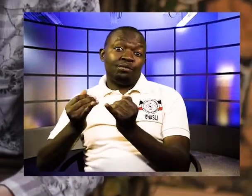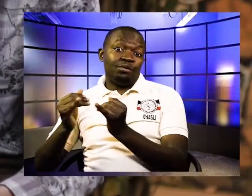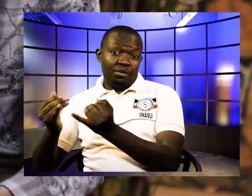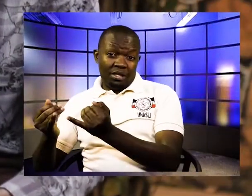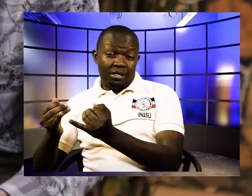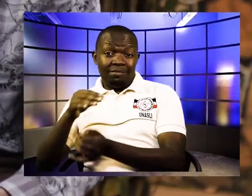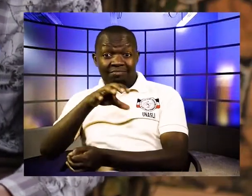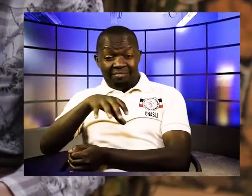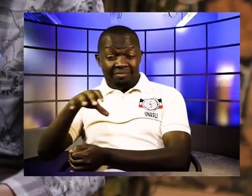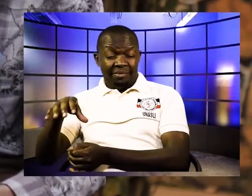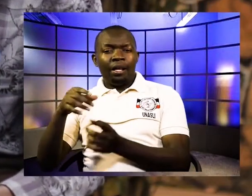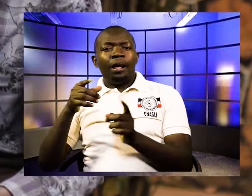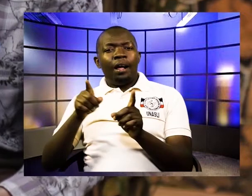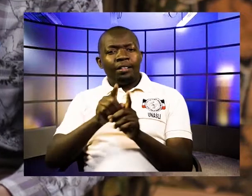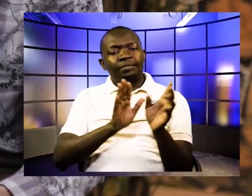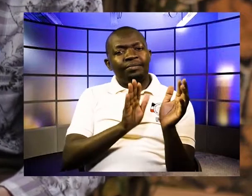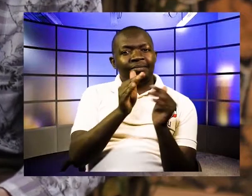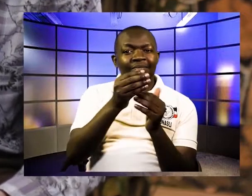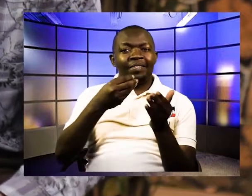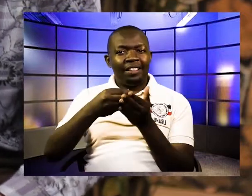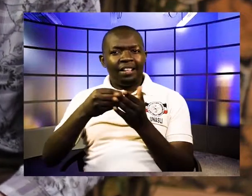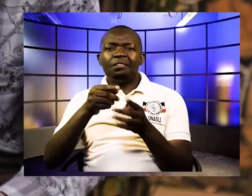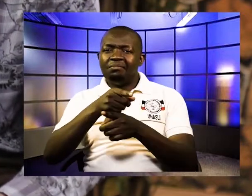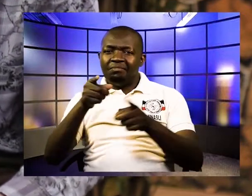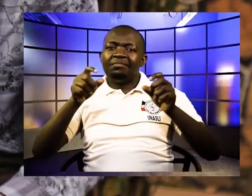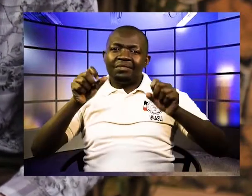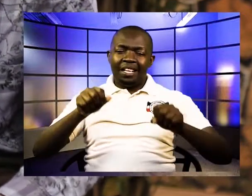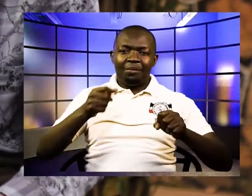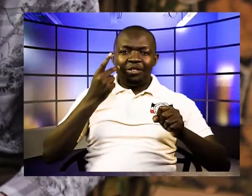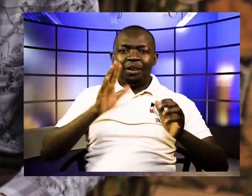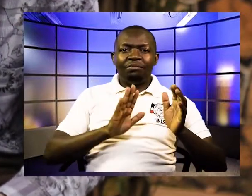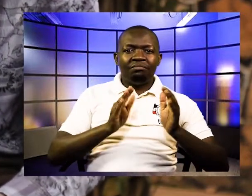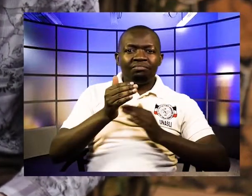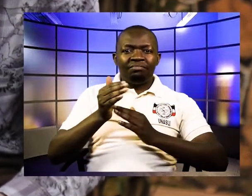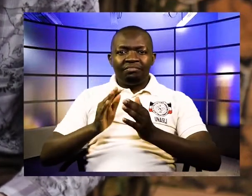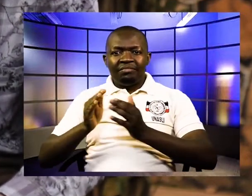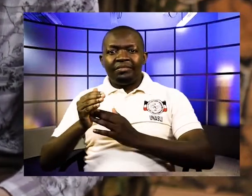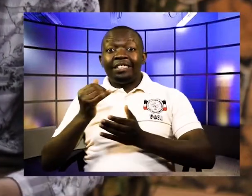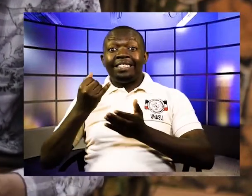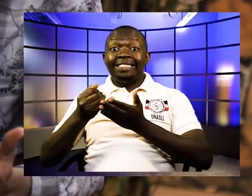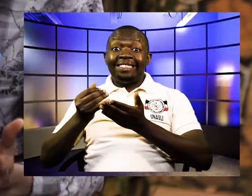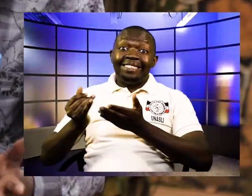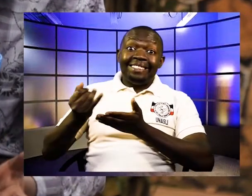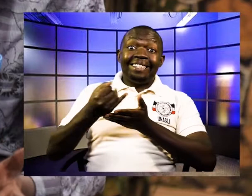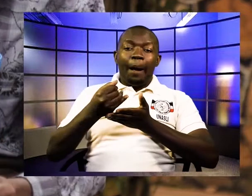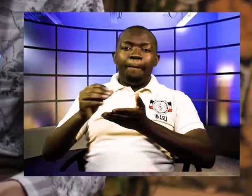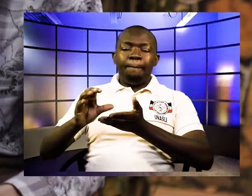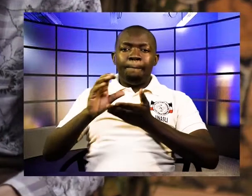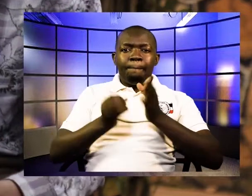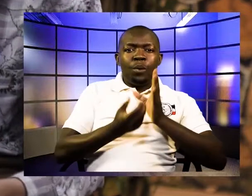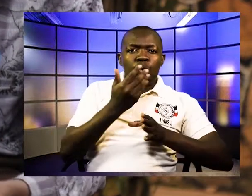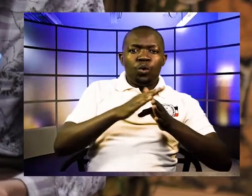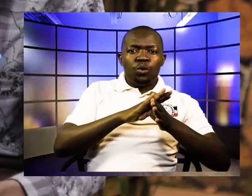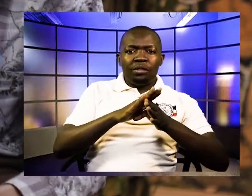access finance, they have been able to establish some income generating activities, such as retail